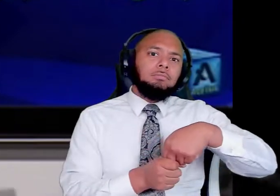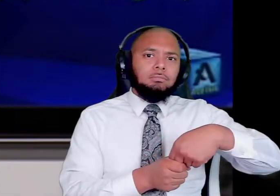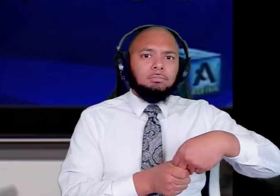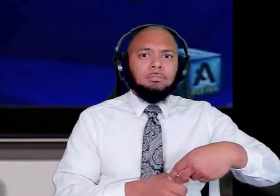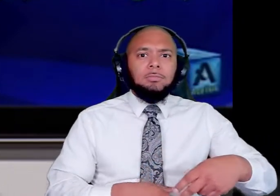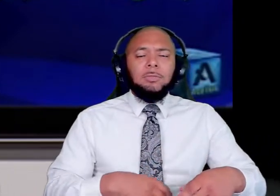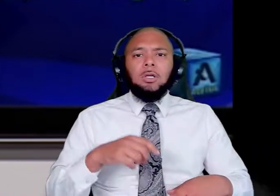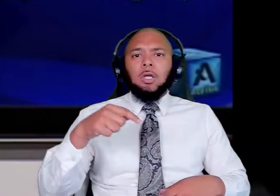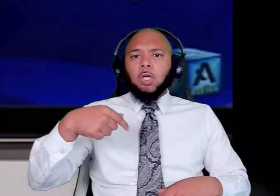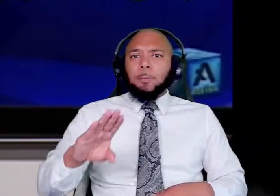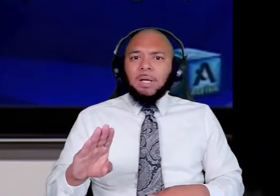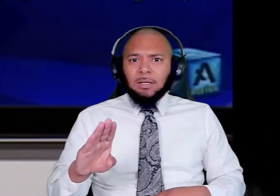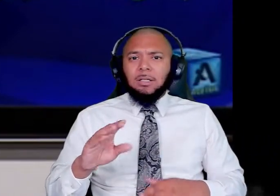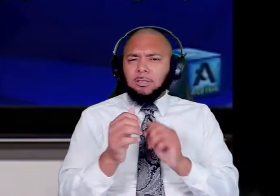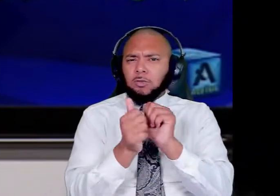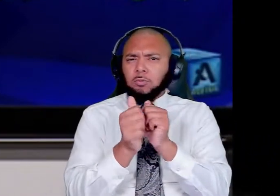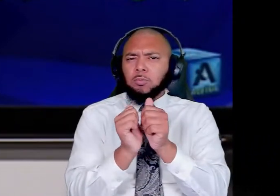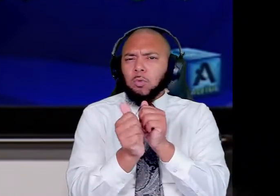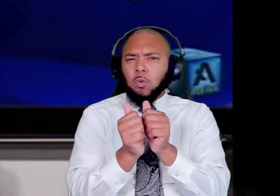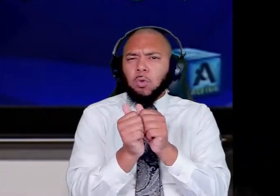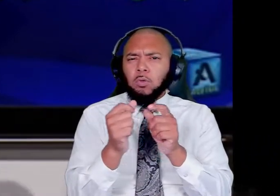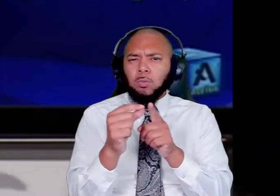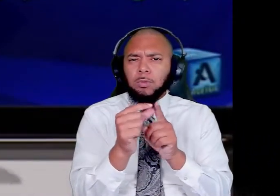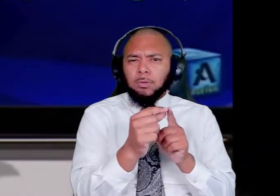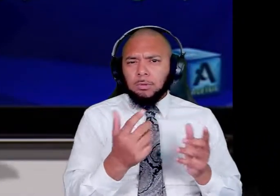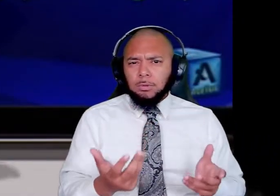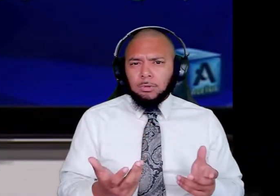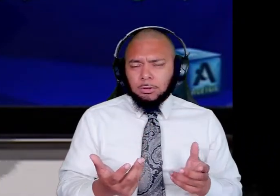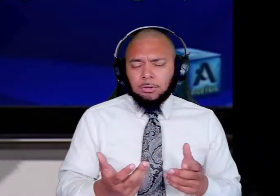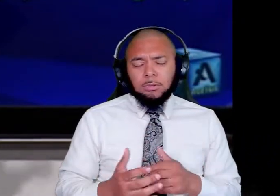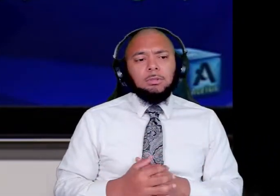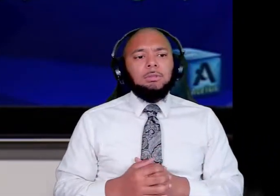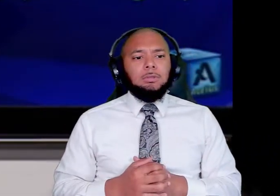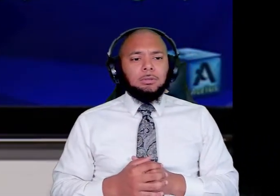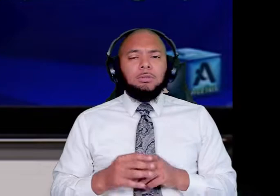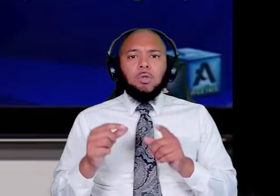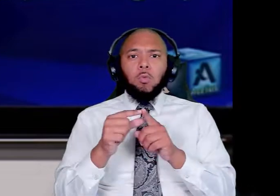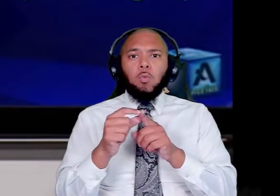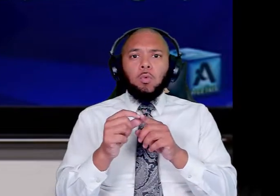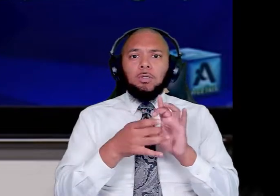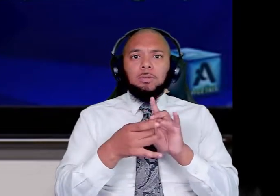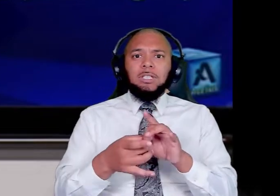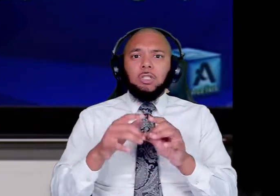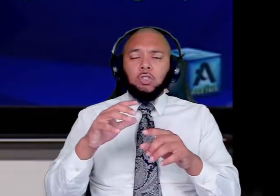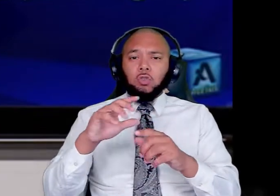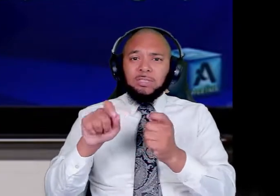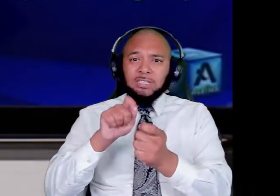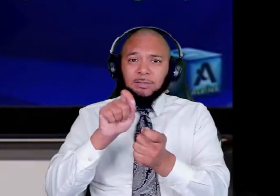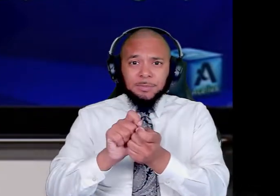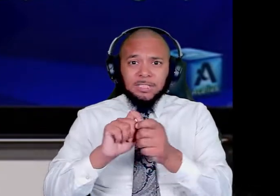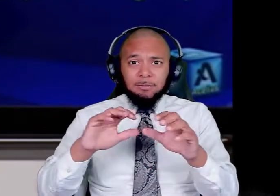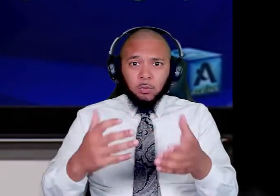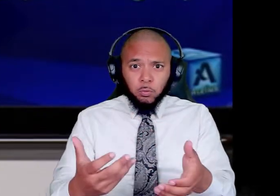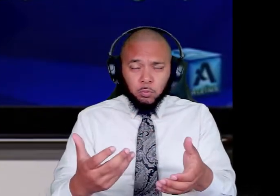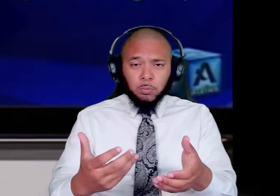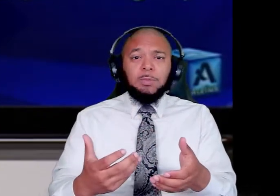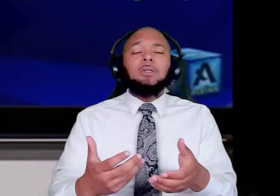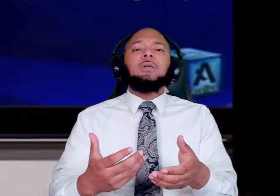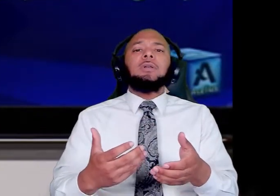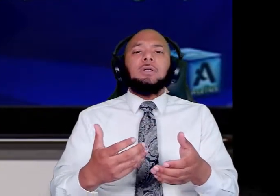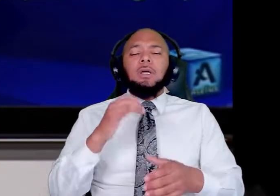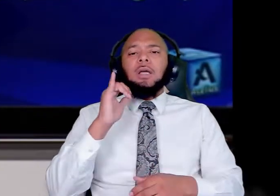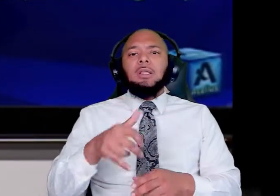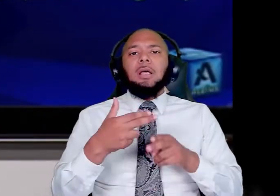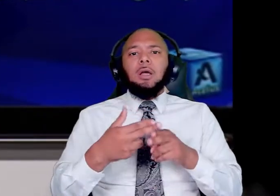quarterback, those are sports terms. So terms that belong to a specific group or an occupation, those terms are